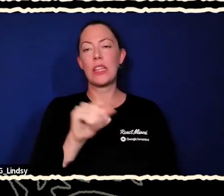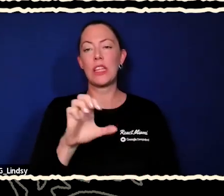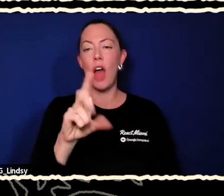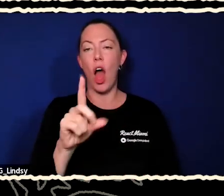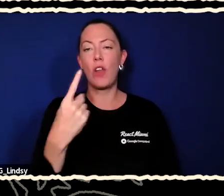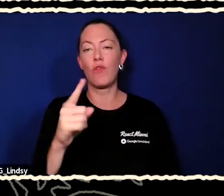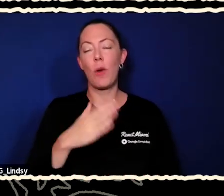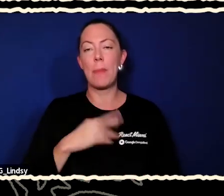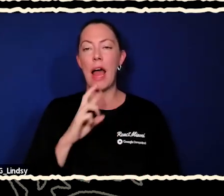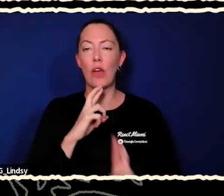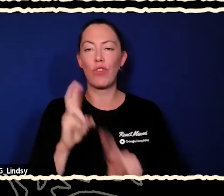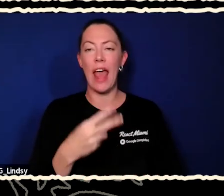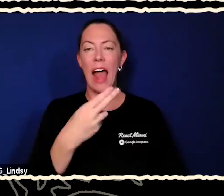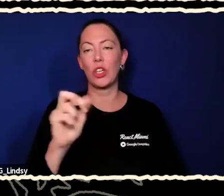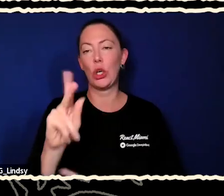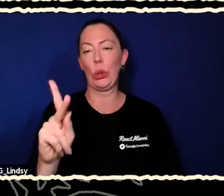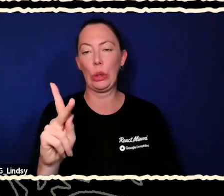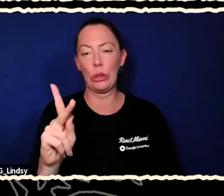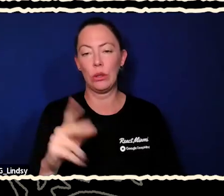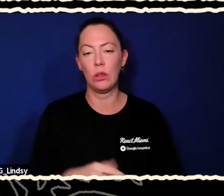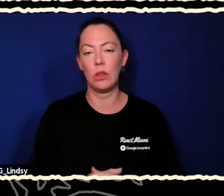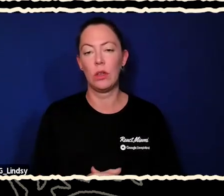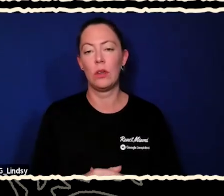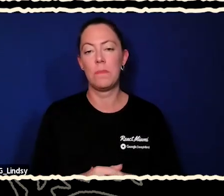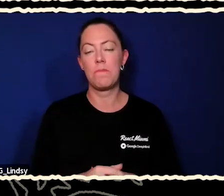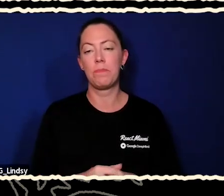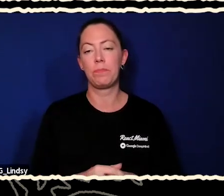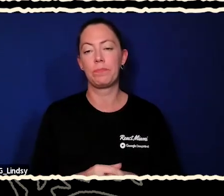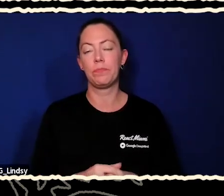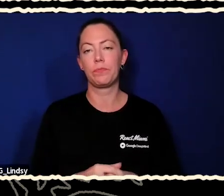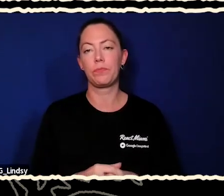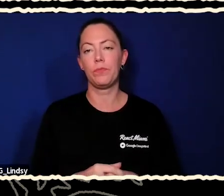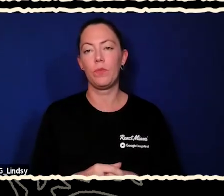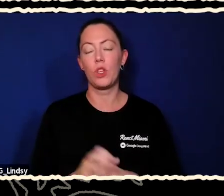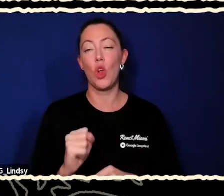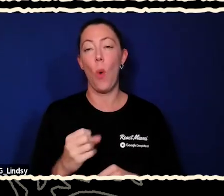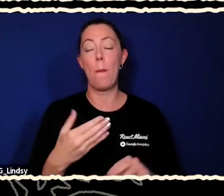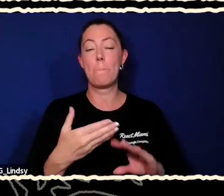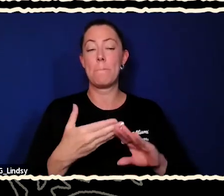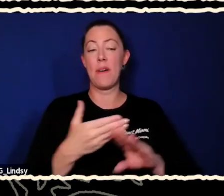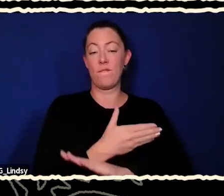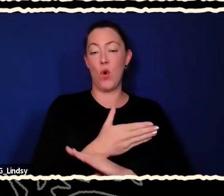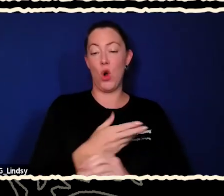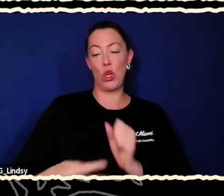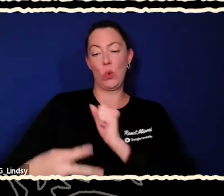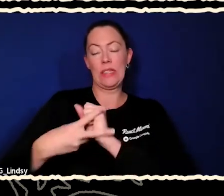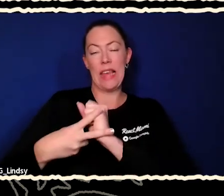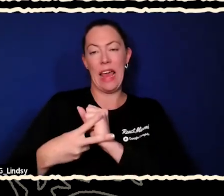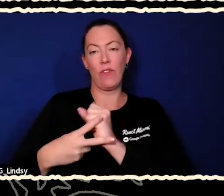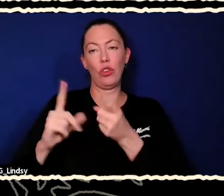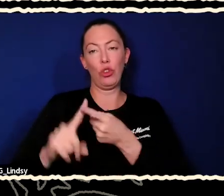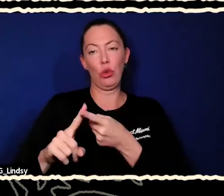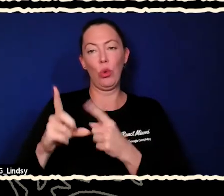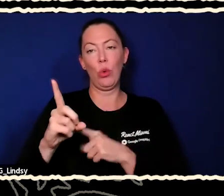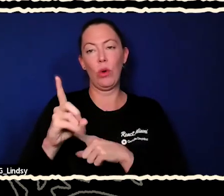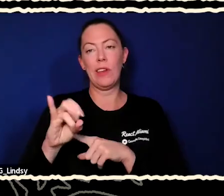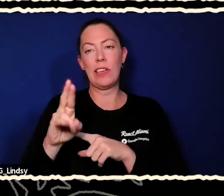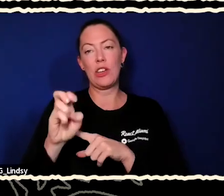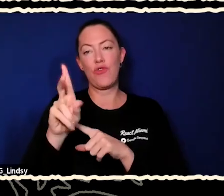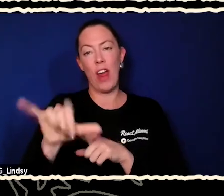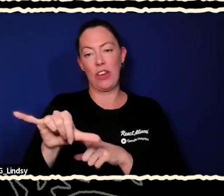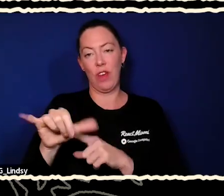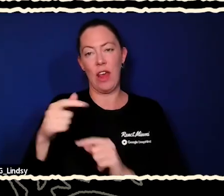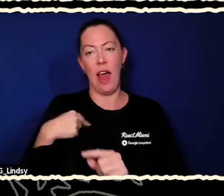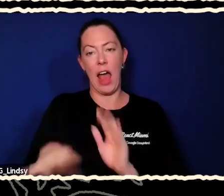forms. And then, before it will be saved in the directory that I indicated here,